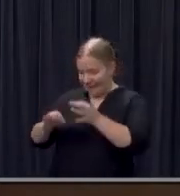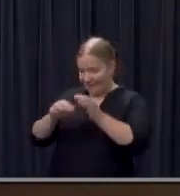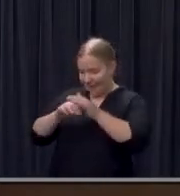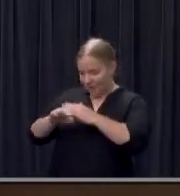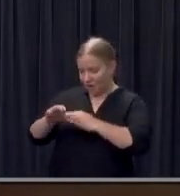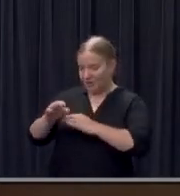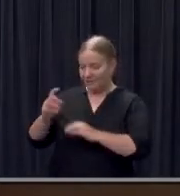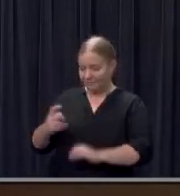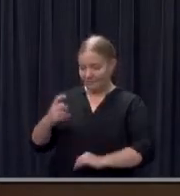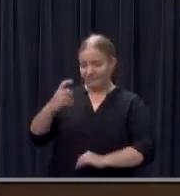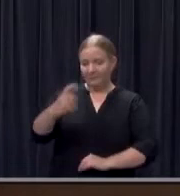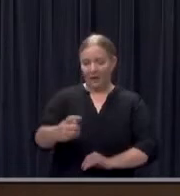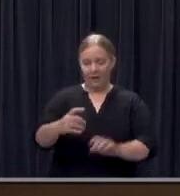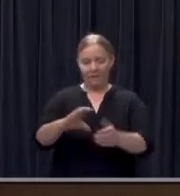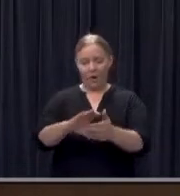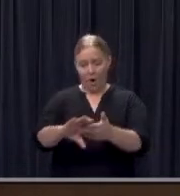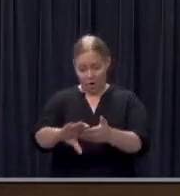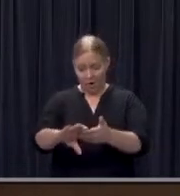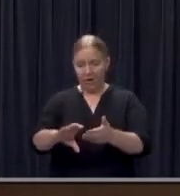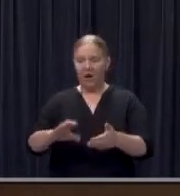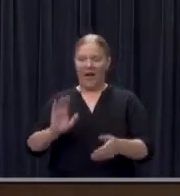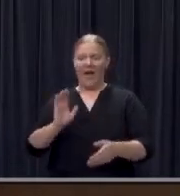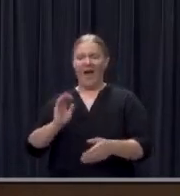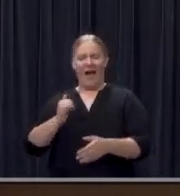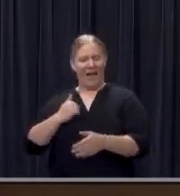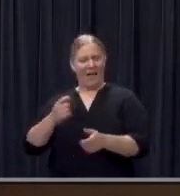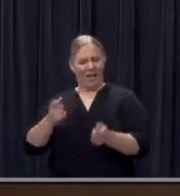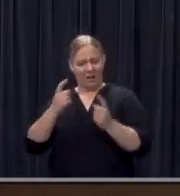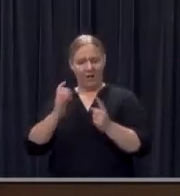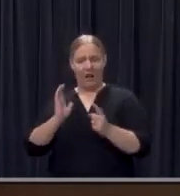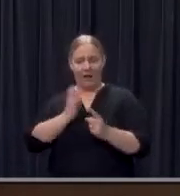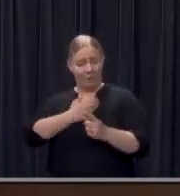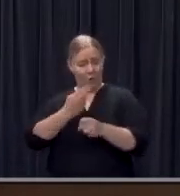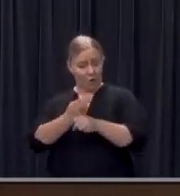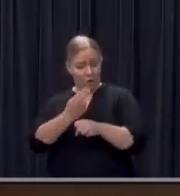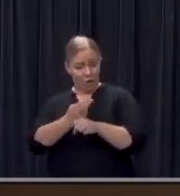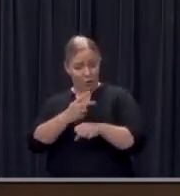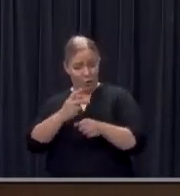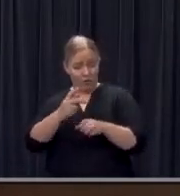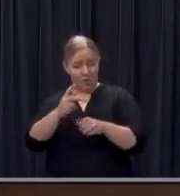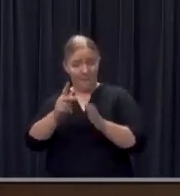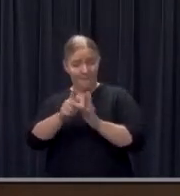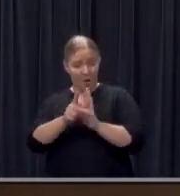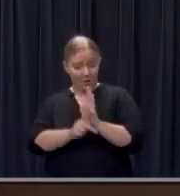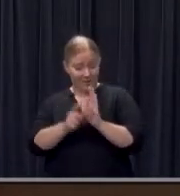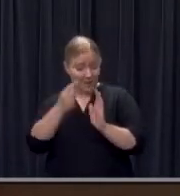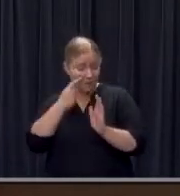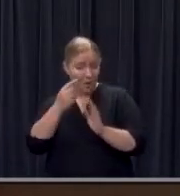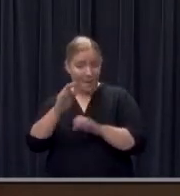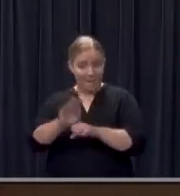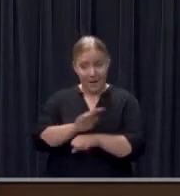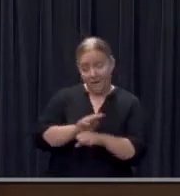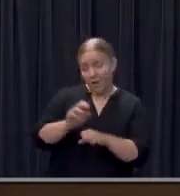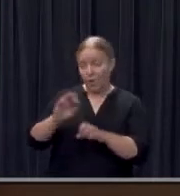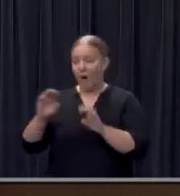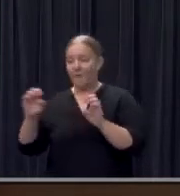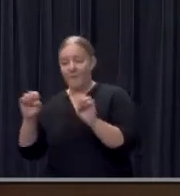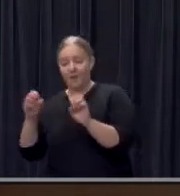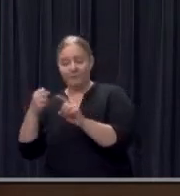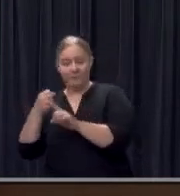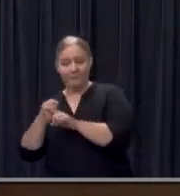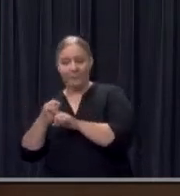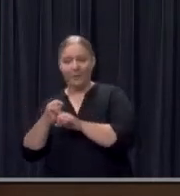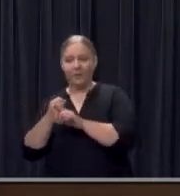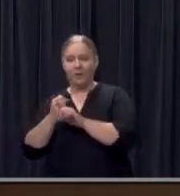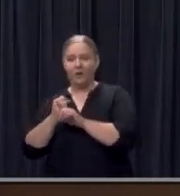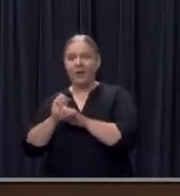card, I'm understanding our use policy, like for behaviors and emergencies, is